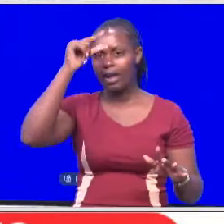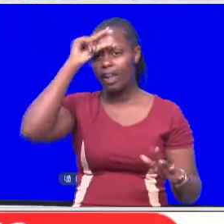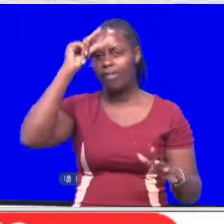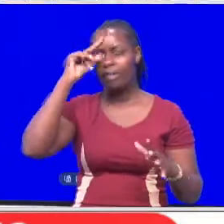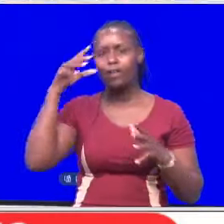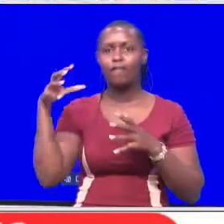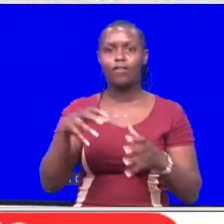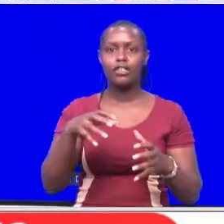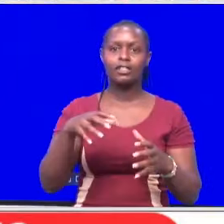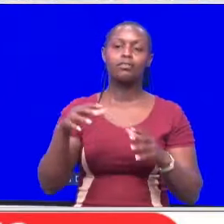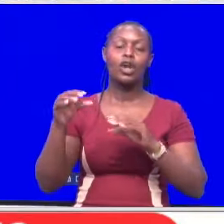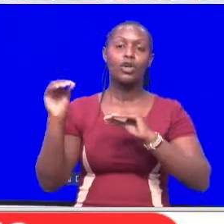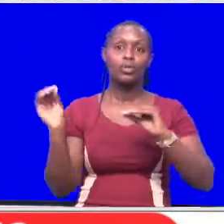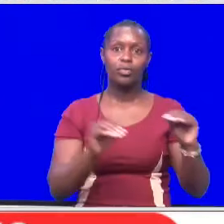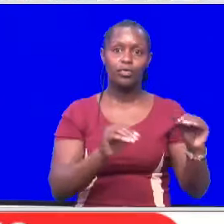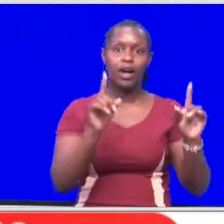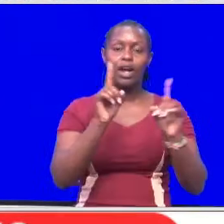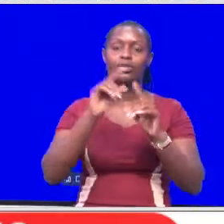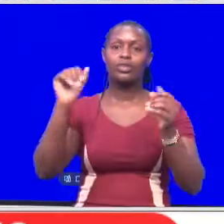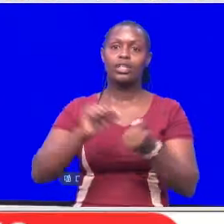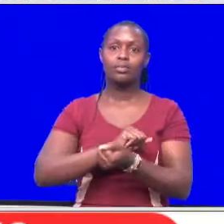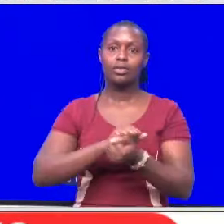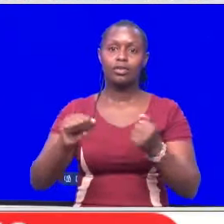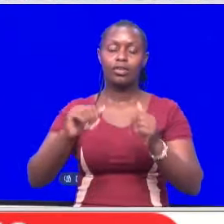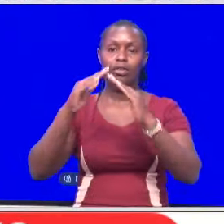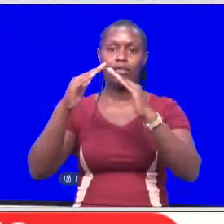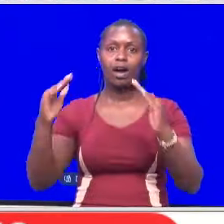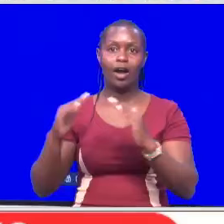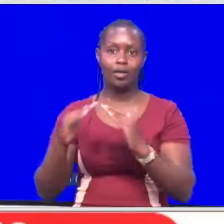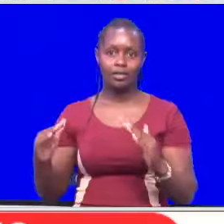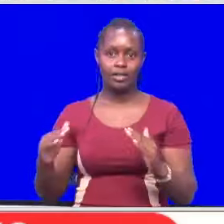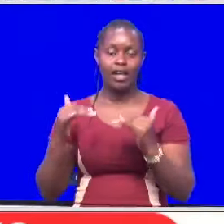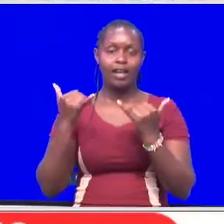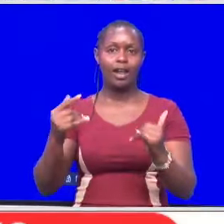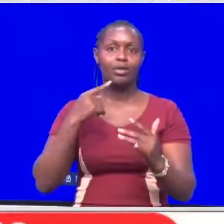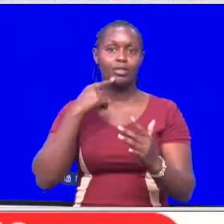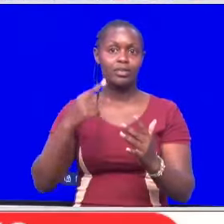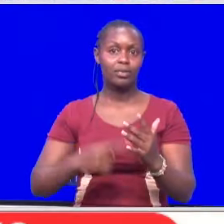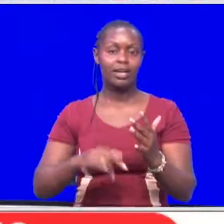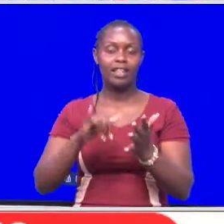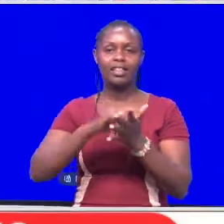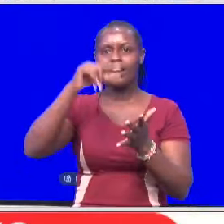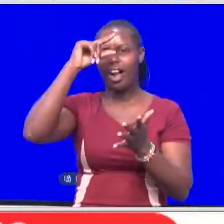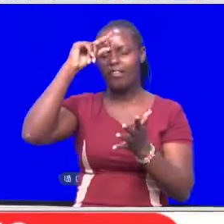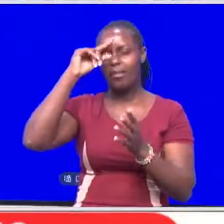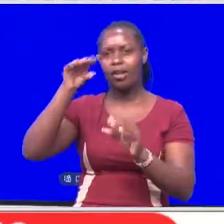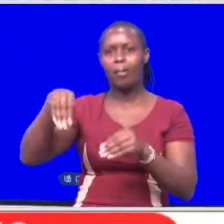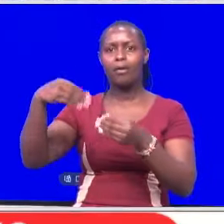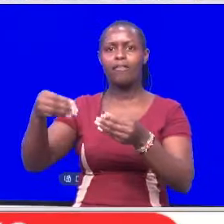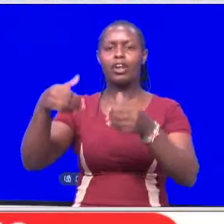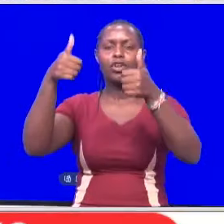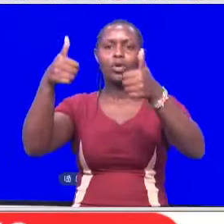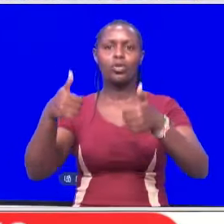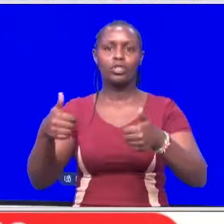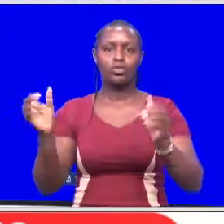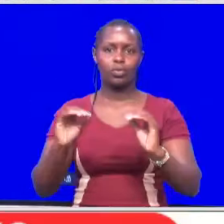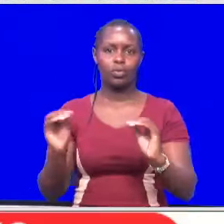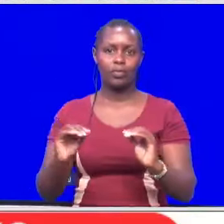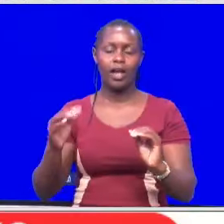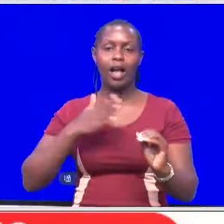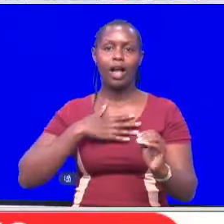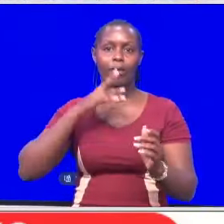houses. Now, the residents are also accusing the government for not issuing a long notice. Our reporter Nelson Mureza spent his day in Mukuruka Ruben,